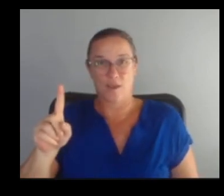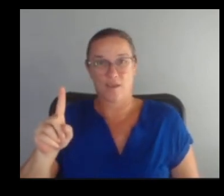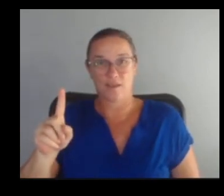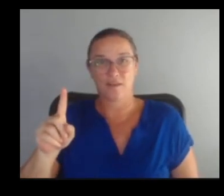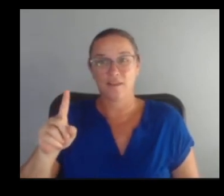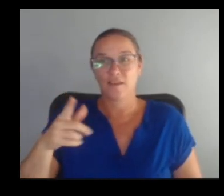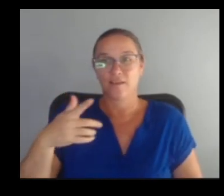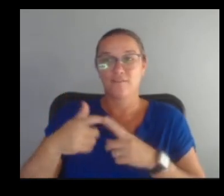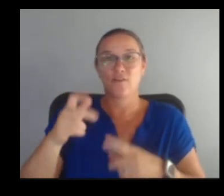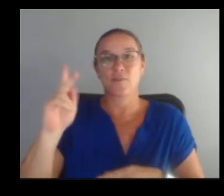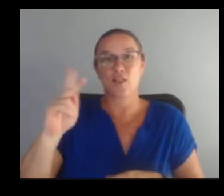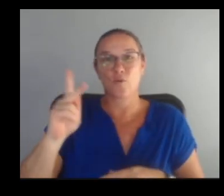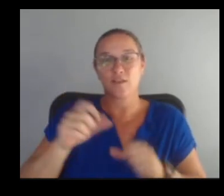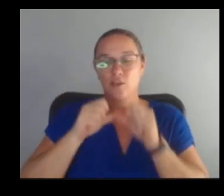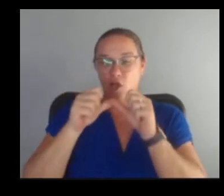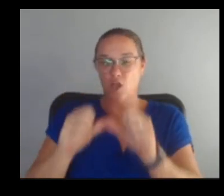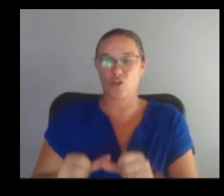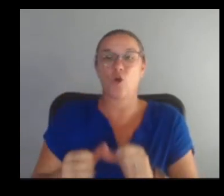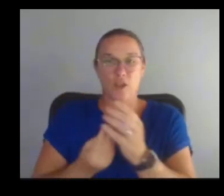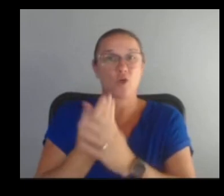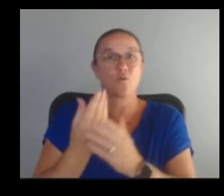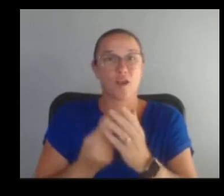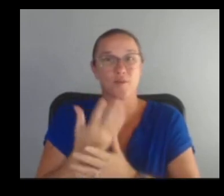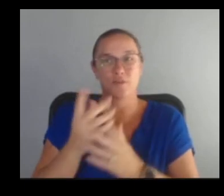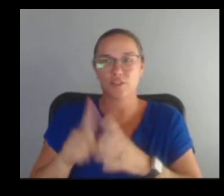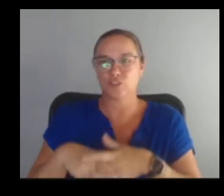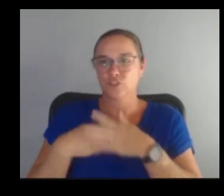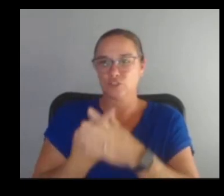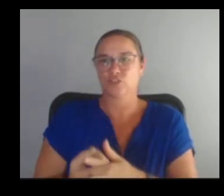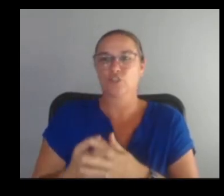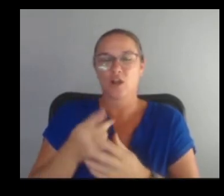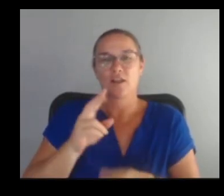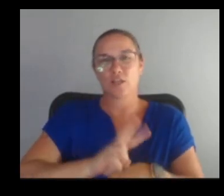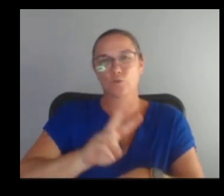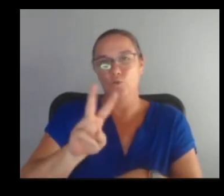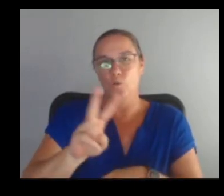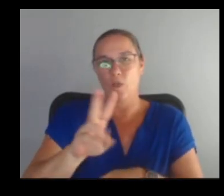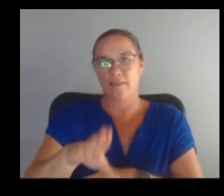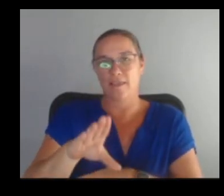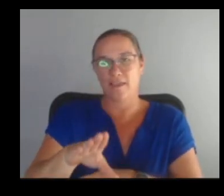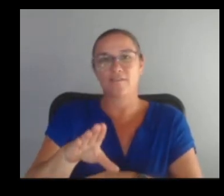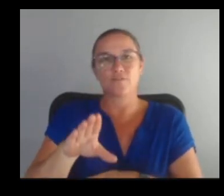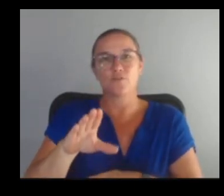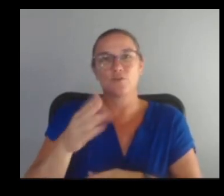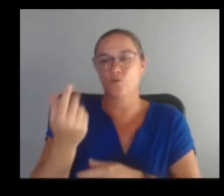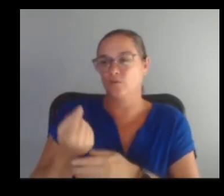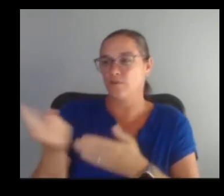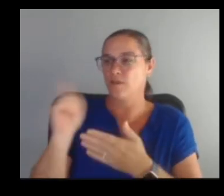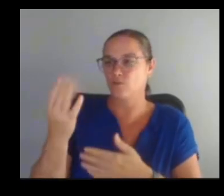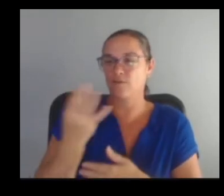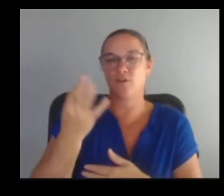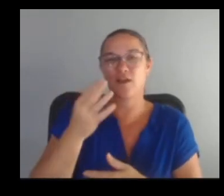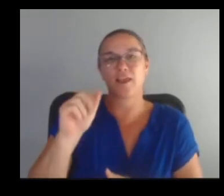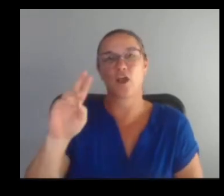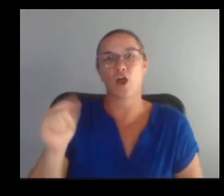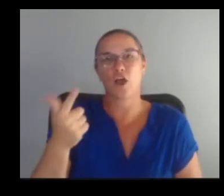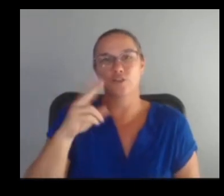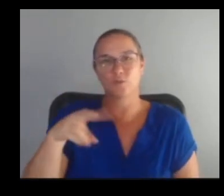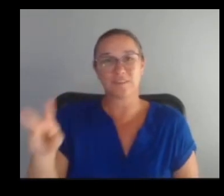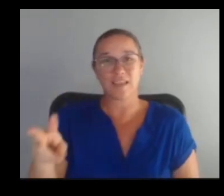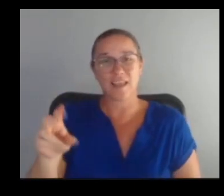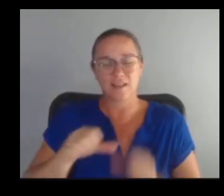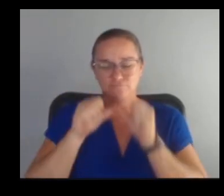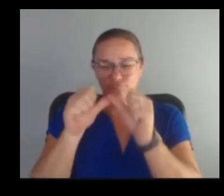Kilauea's ongoing summit eruption began in full force around 2 p.m. last Friday, August 22nd, and lasted for over 12